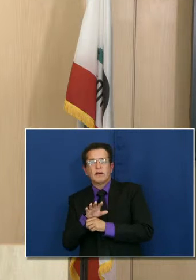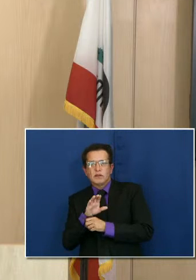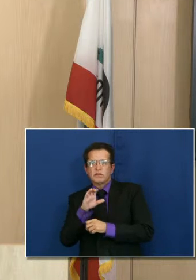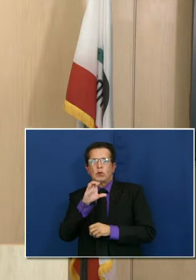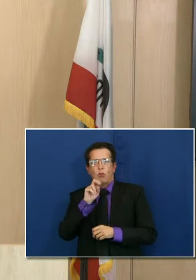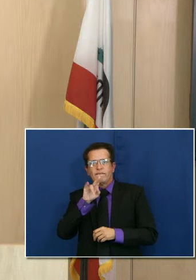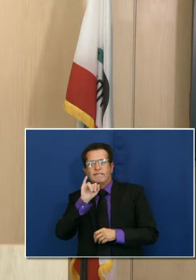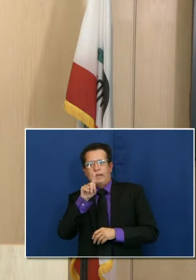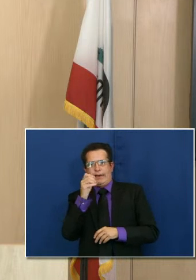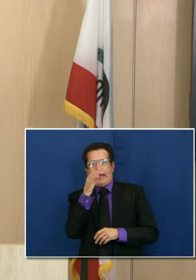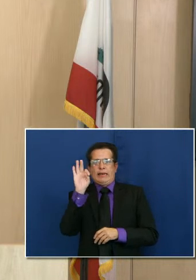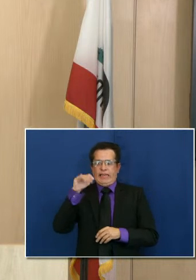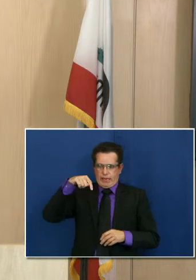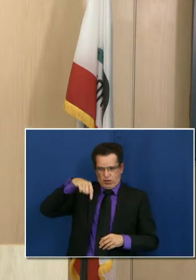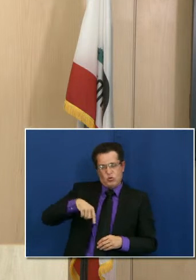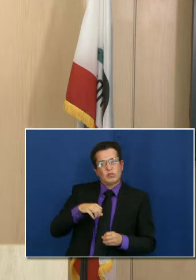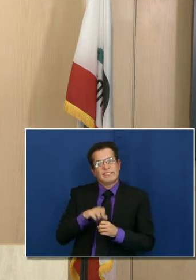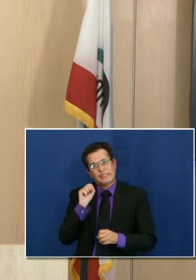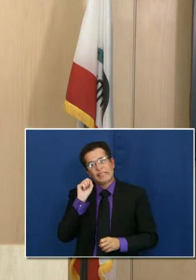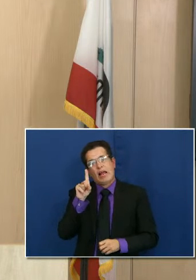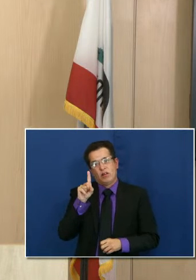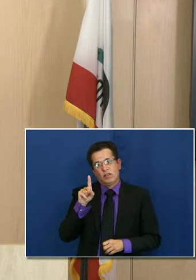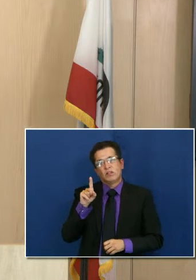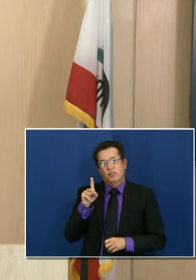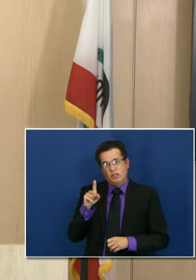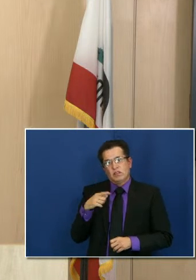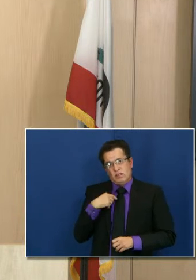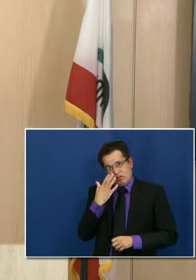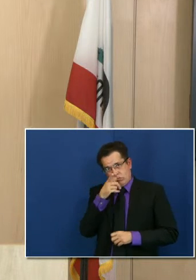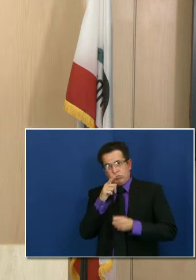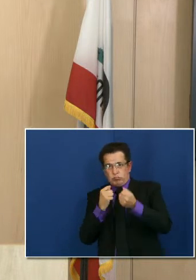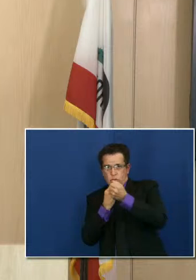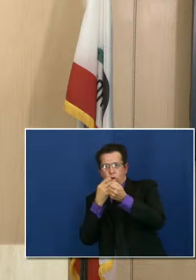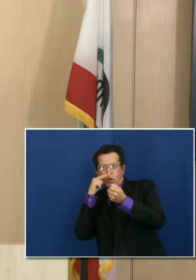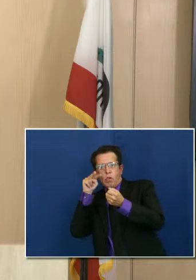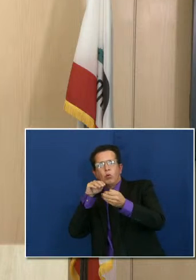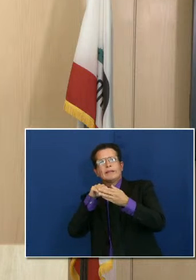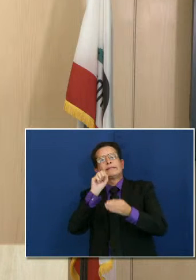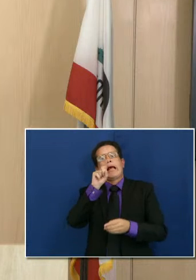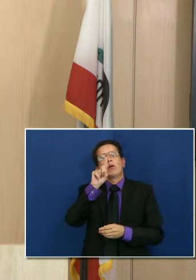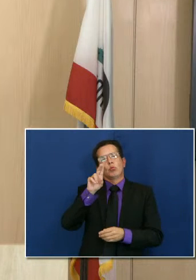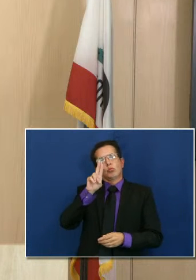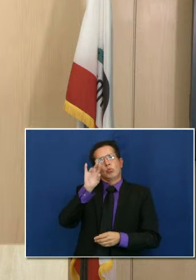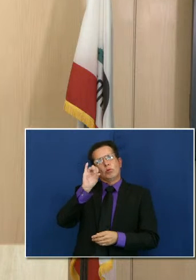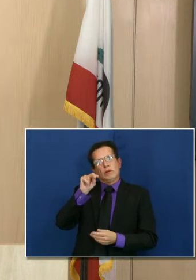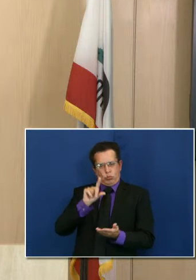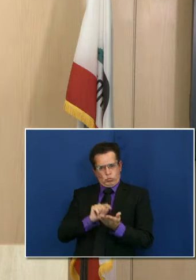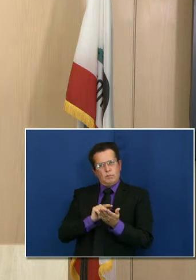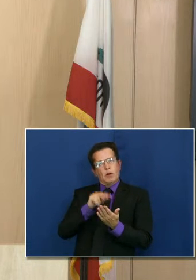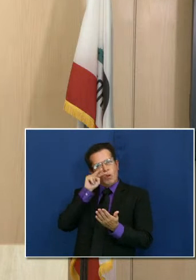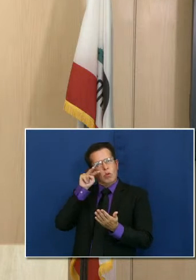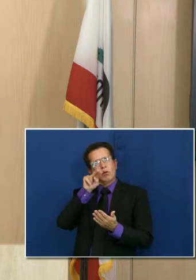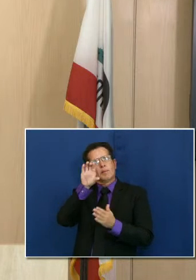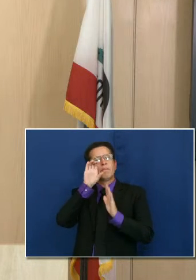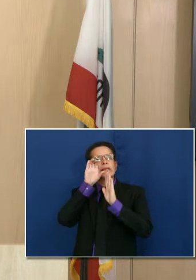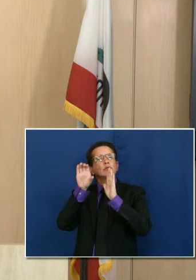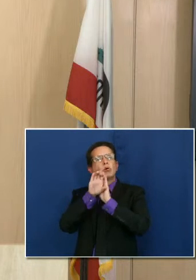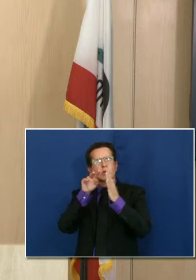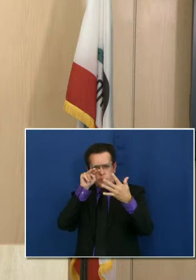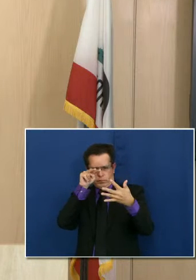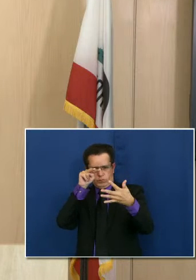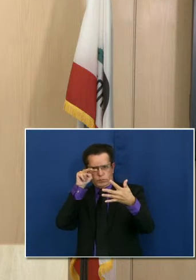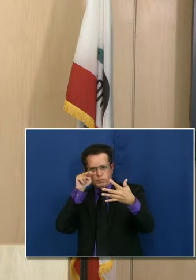County. I urge you to take a look at the San Diego Union newspaper this morning and see the photos of some of